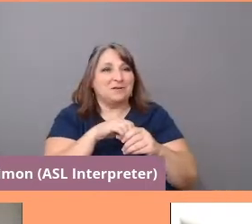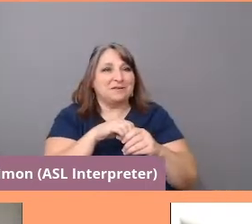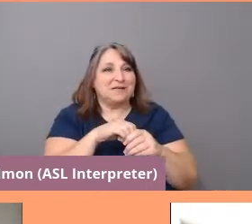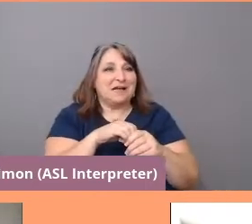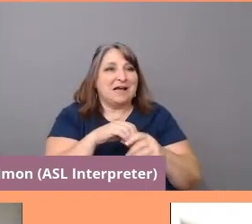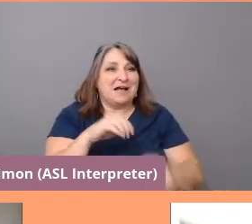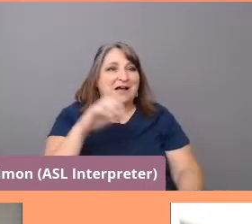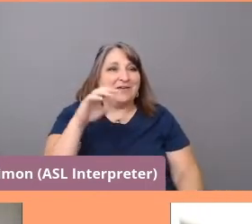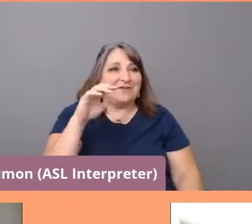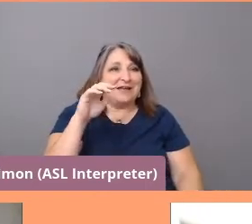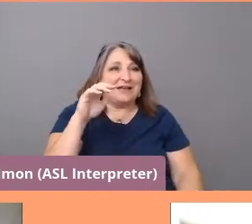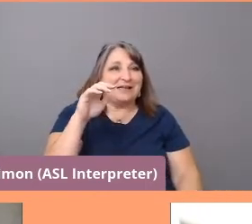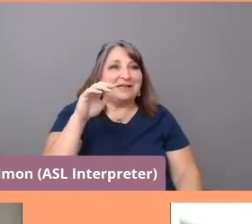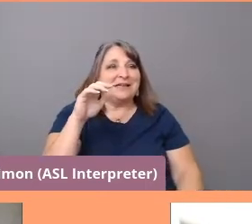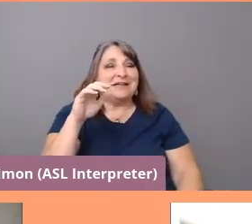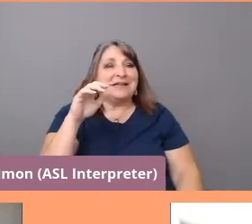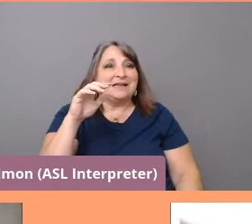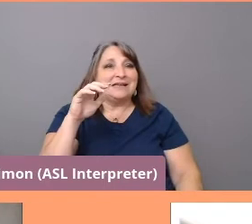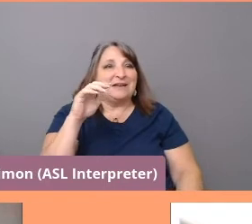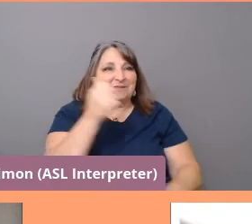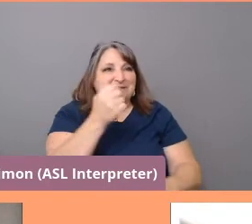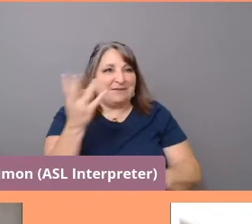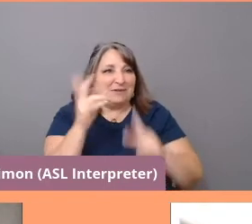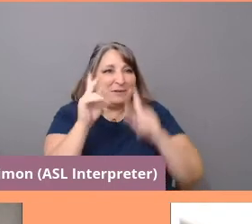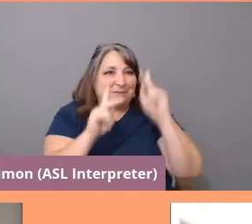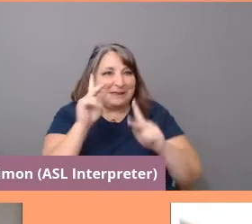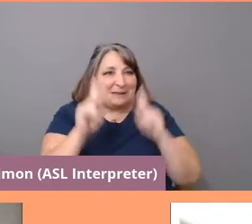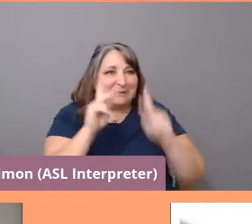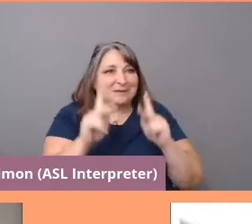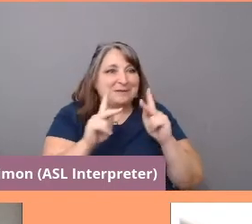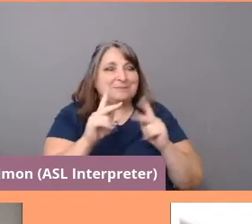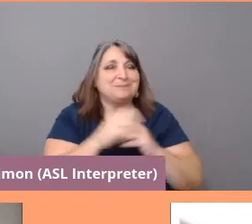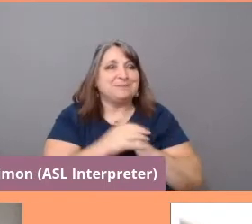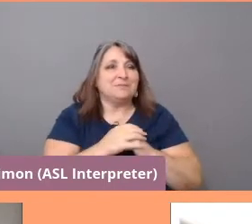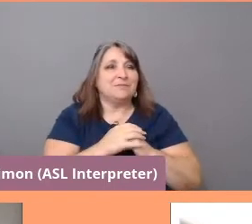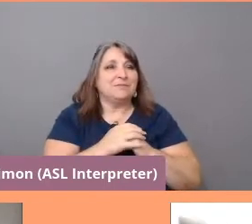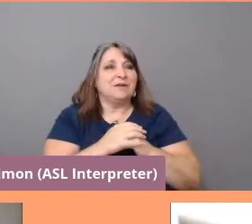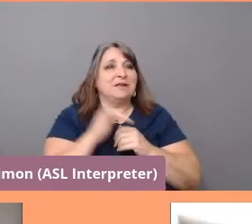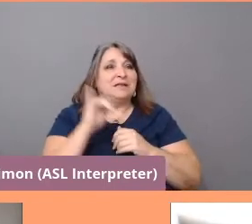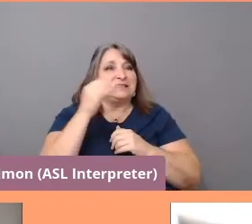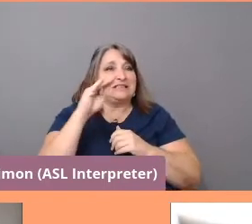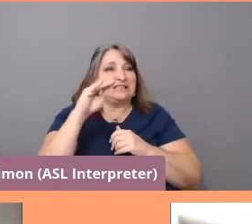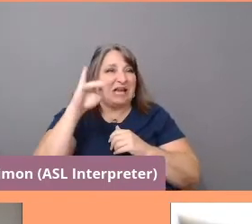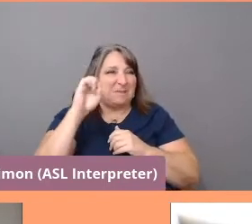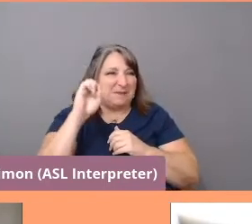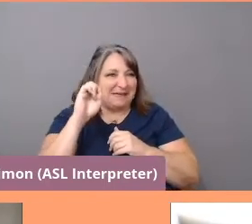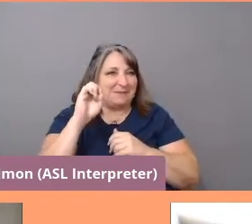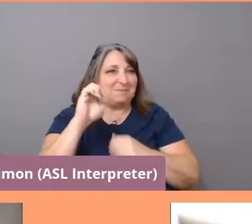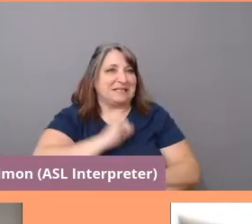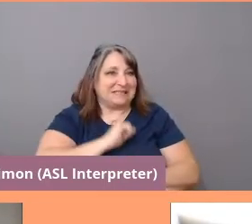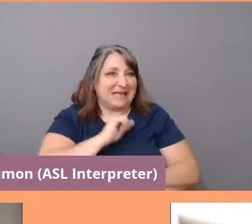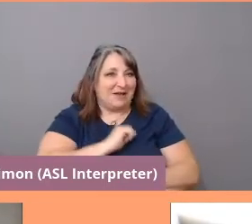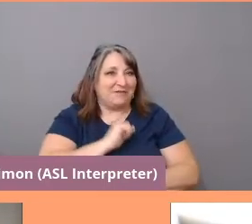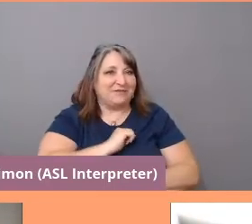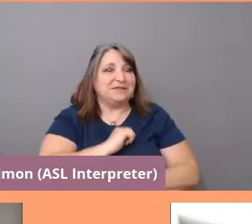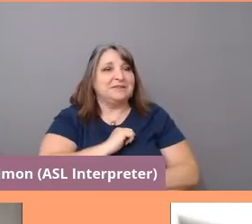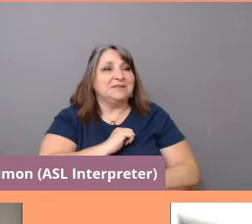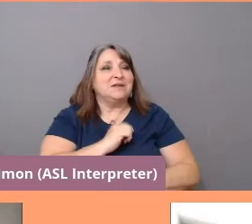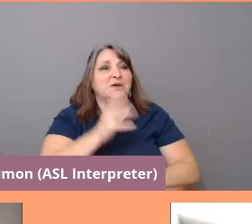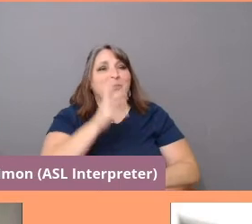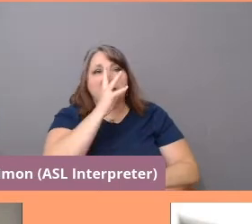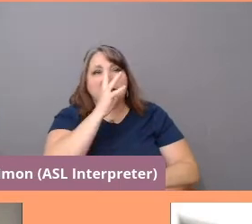Sun, producer Sarah Kim, who's here, producer Amy Hobbs, and myself. And just going to talk about